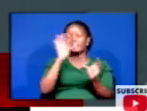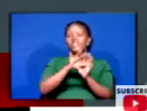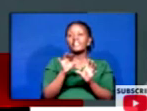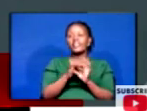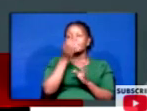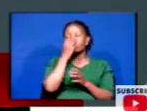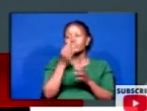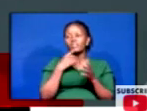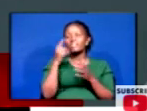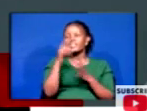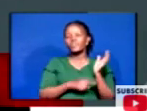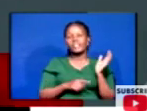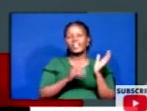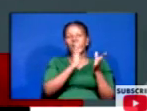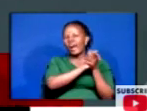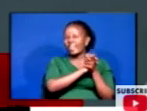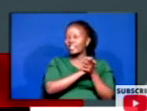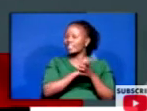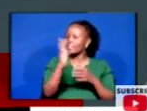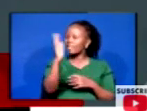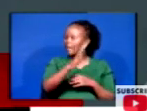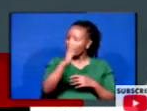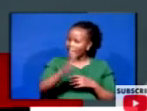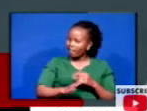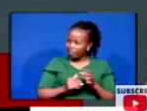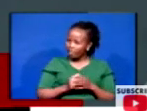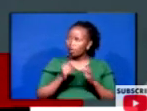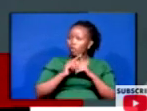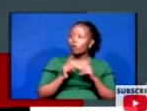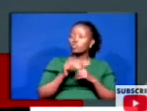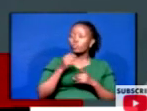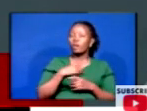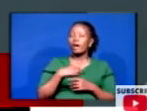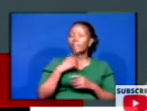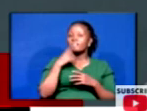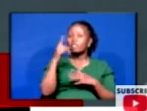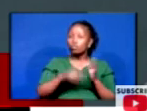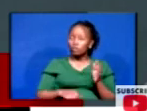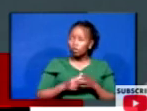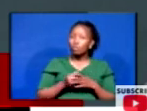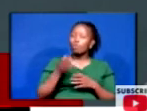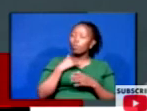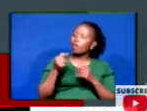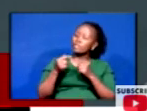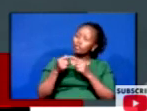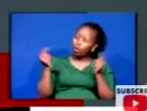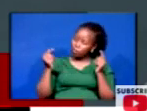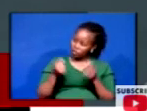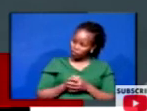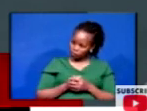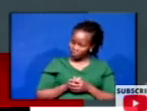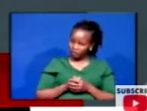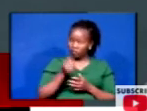the handshake days are over, right? And he has sort of given a sense that he wants the opposition to take its space, so